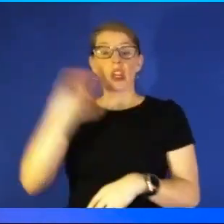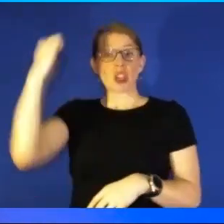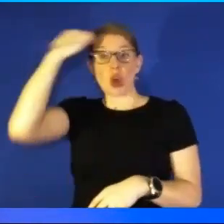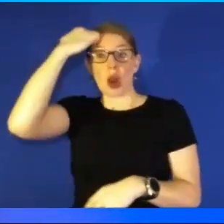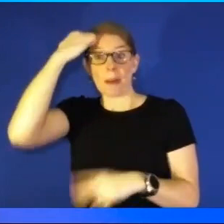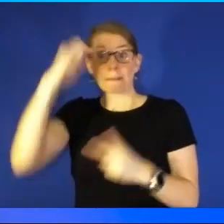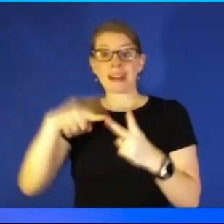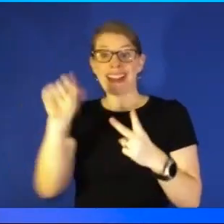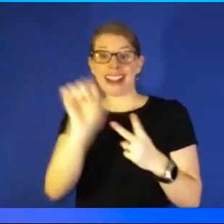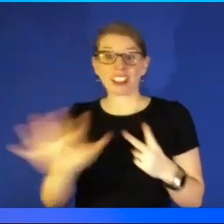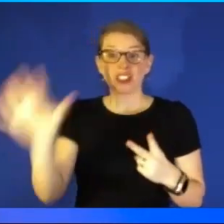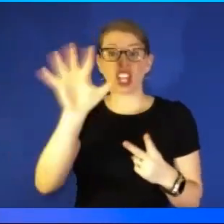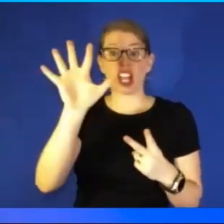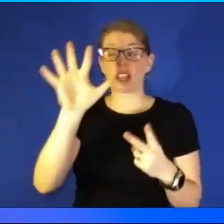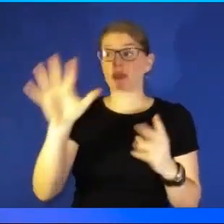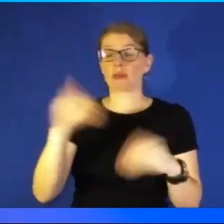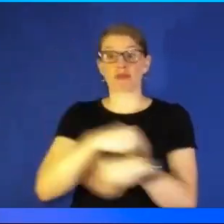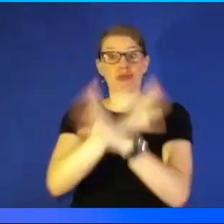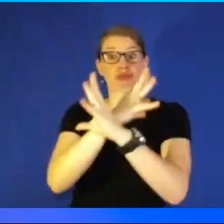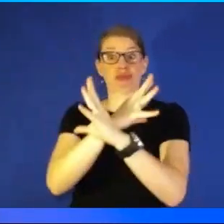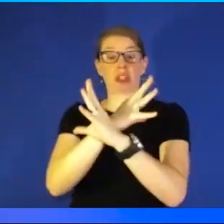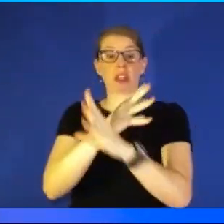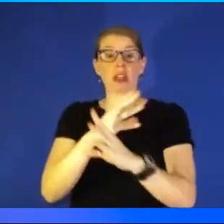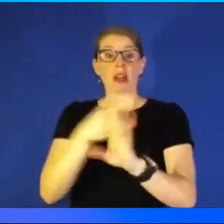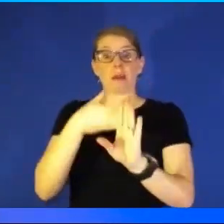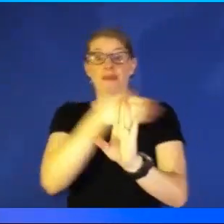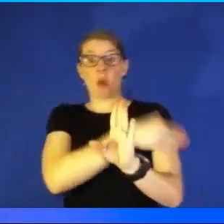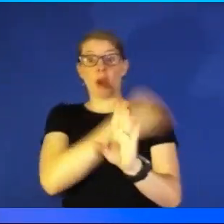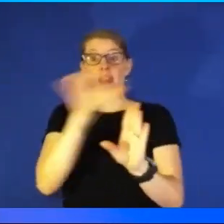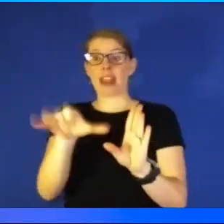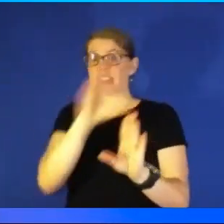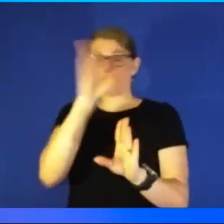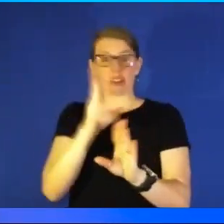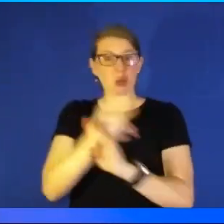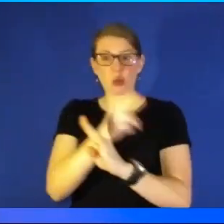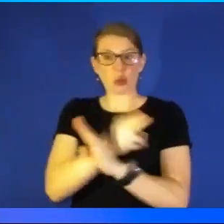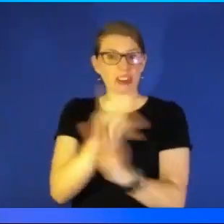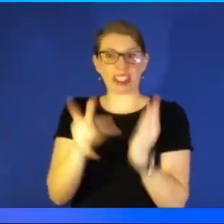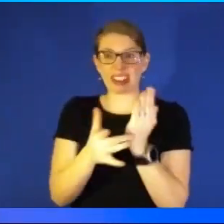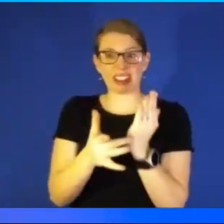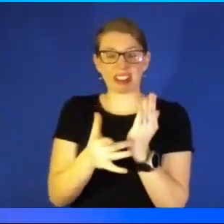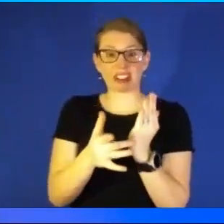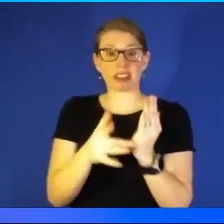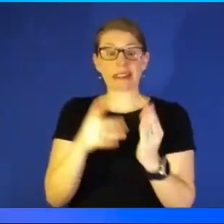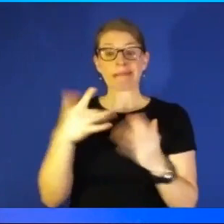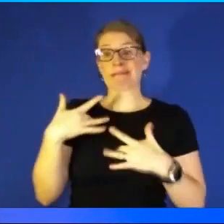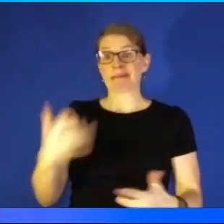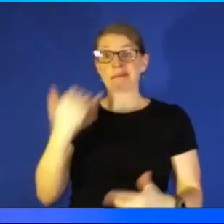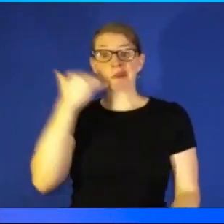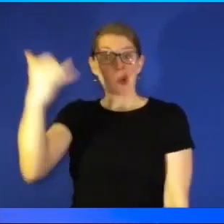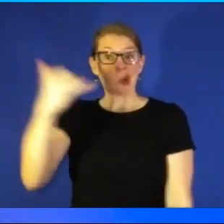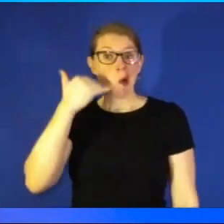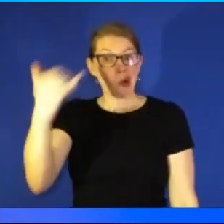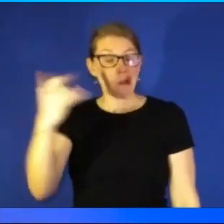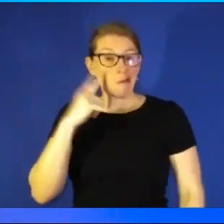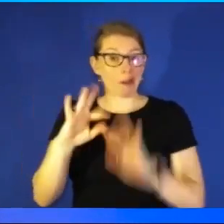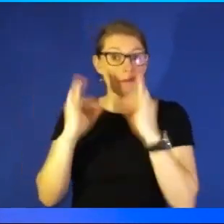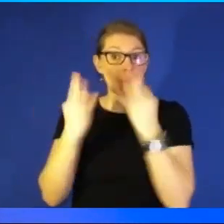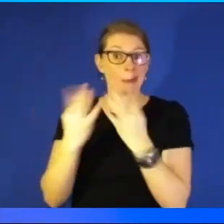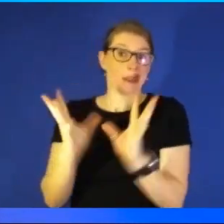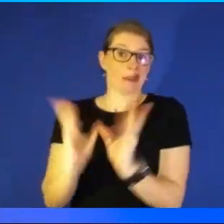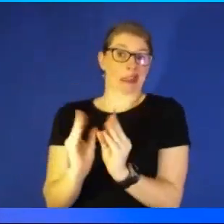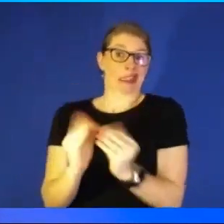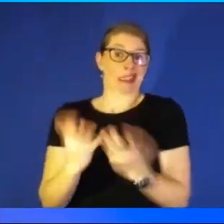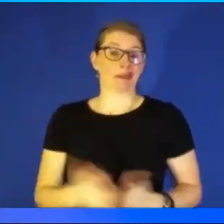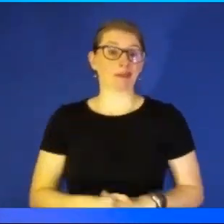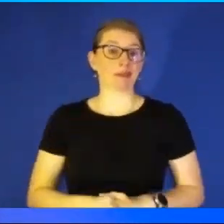couple weeks. And prior to the pandemic, we had never used that technology. We were doing phone calls for our family meetings. And there is really